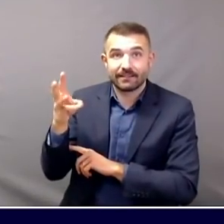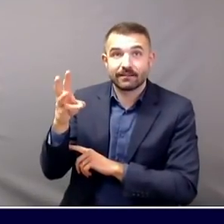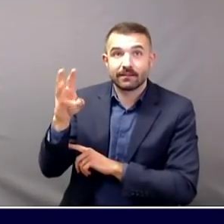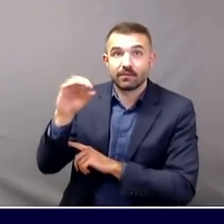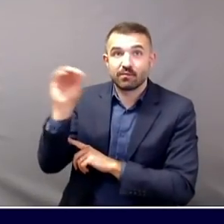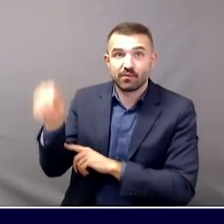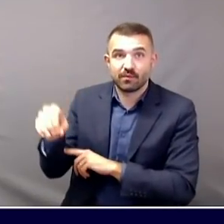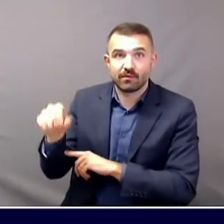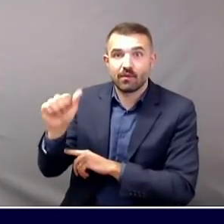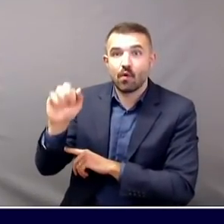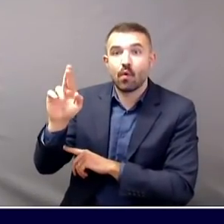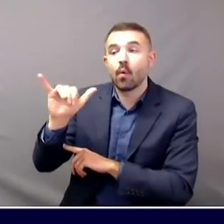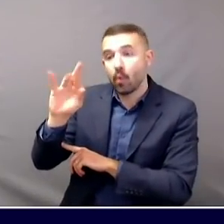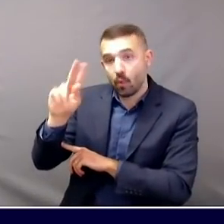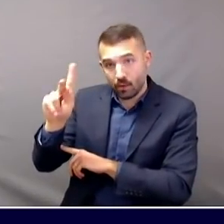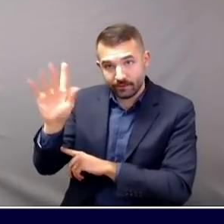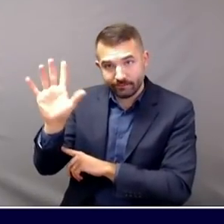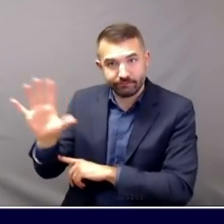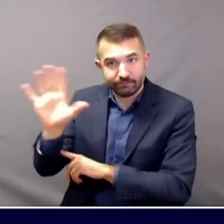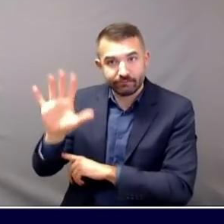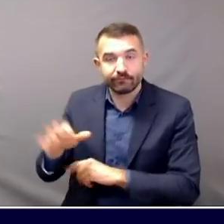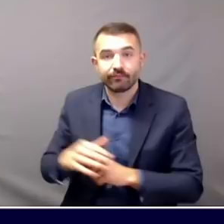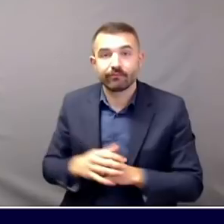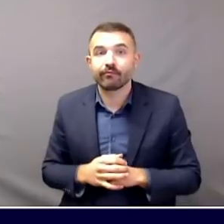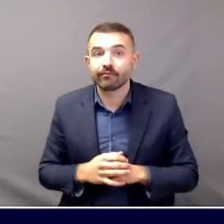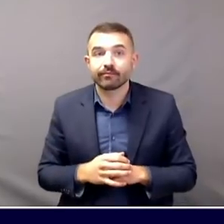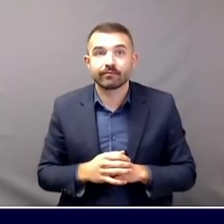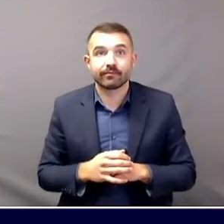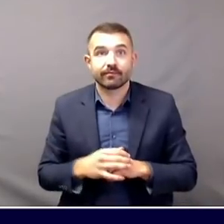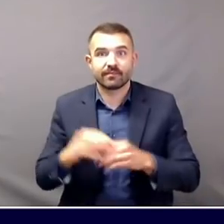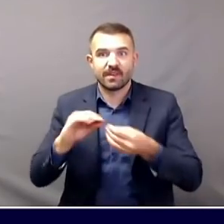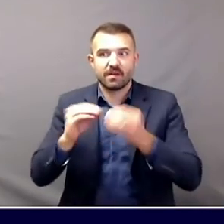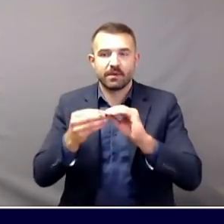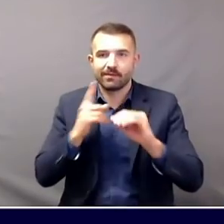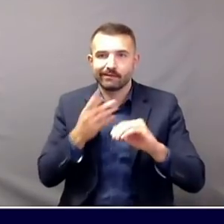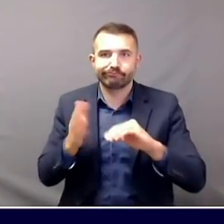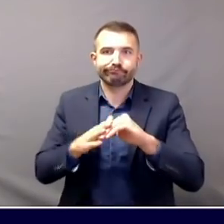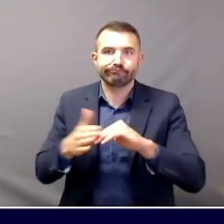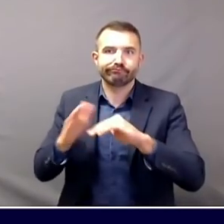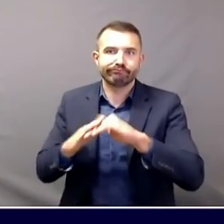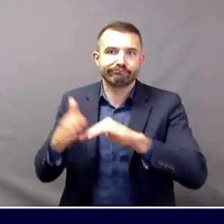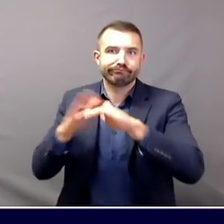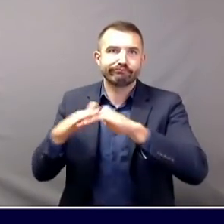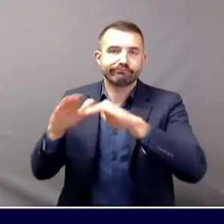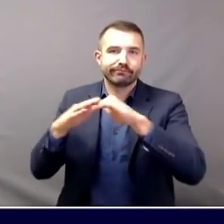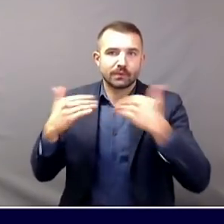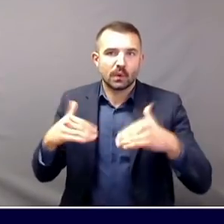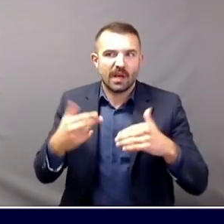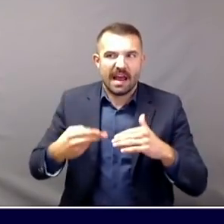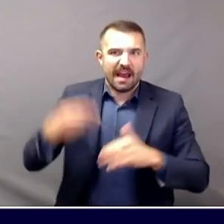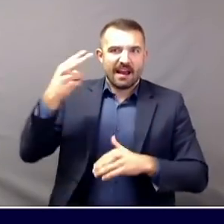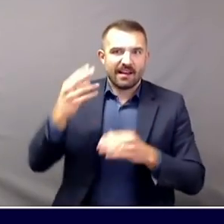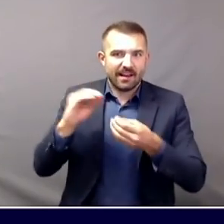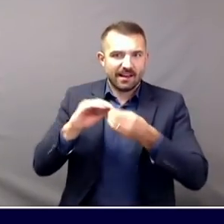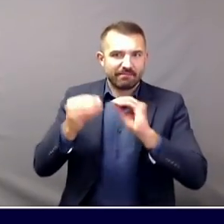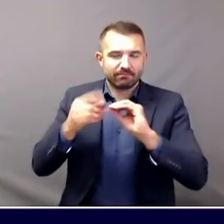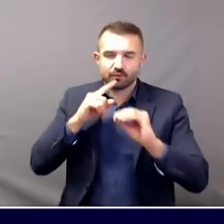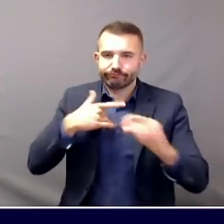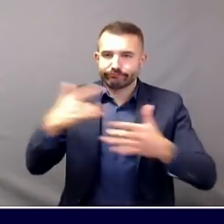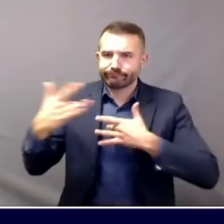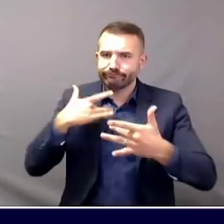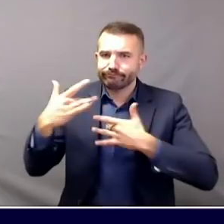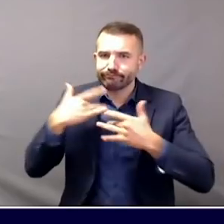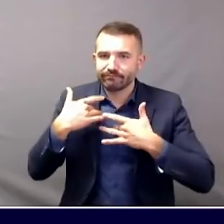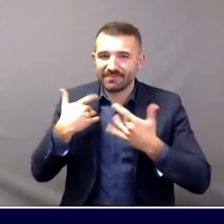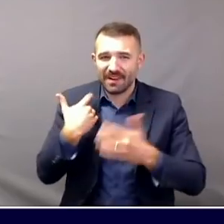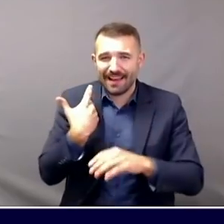upon day is one that is obviously concerning to us. And for me, it serves as a call to action for everyone who's watching today. Now